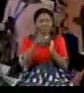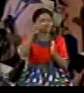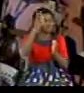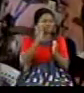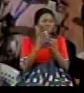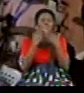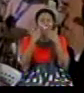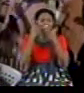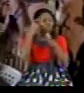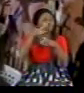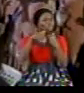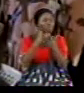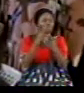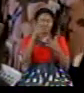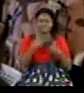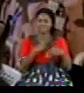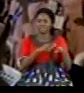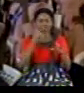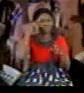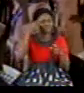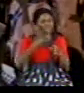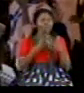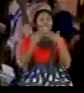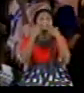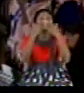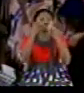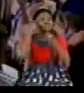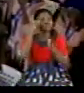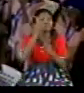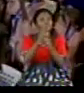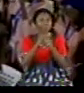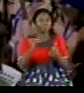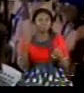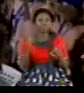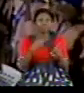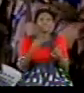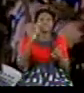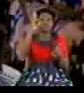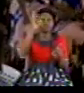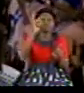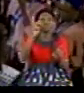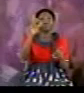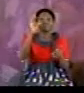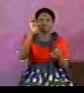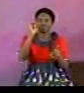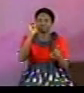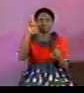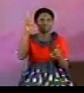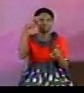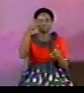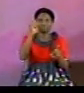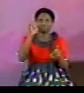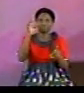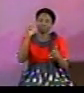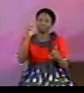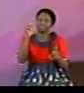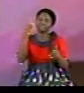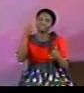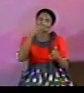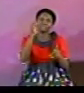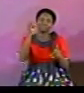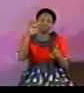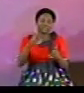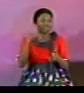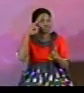have done for us. Thank you for keeping the weather for us. Not hot, not cold. Everything is